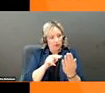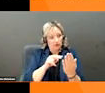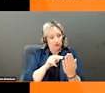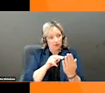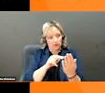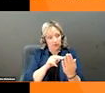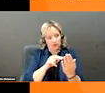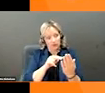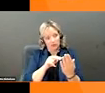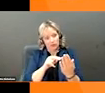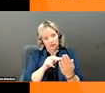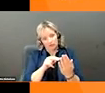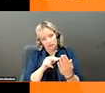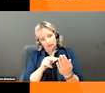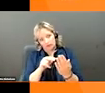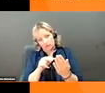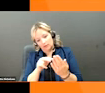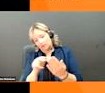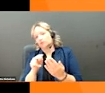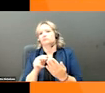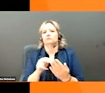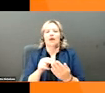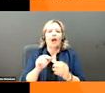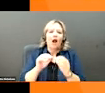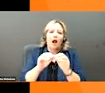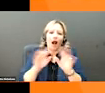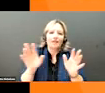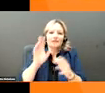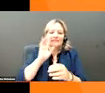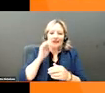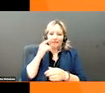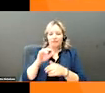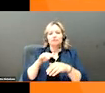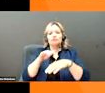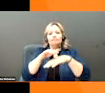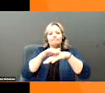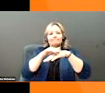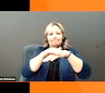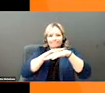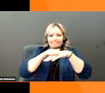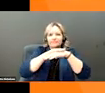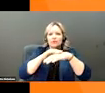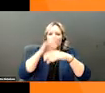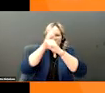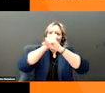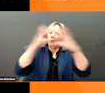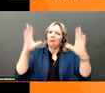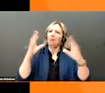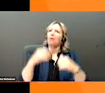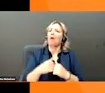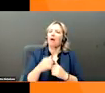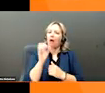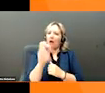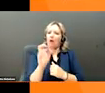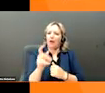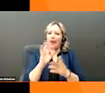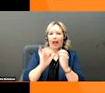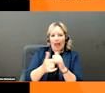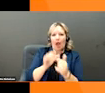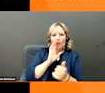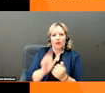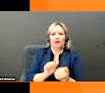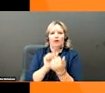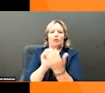going to do a lot of those things. So just keep it high level of what really matters in terms